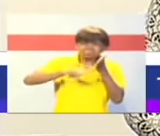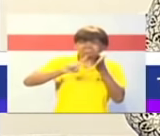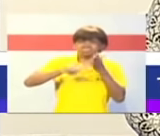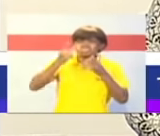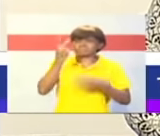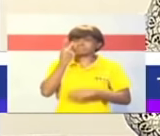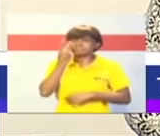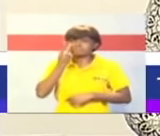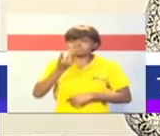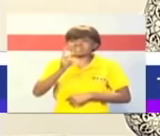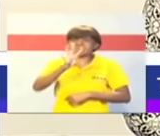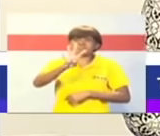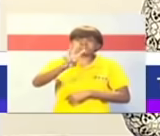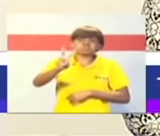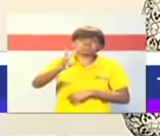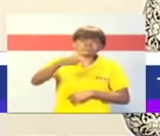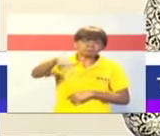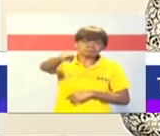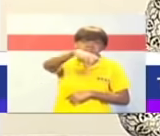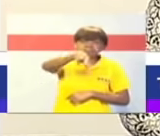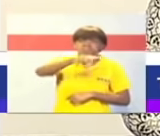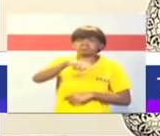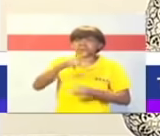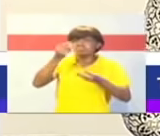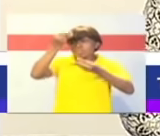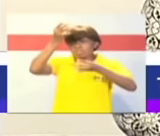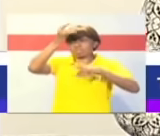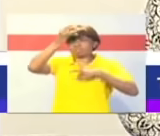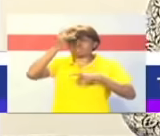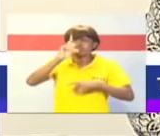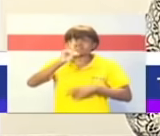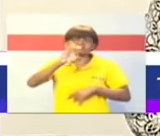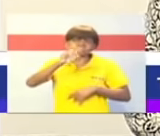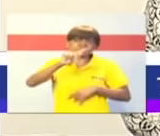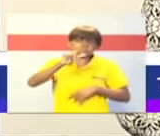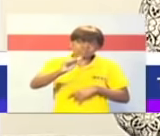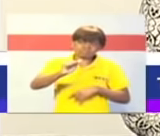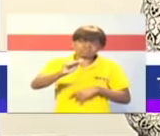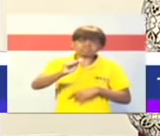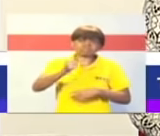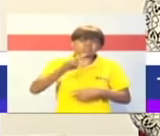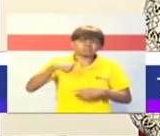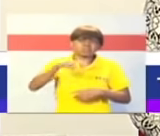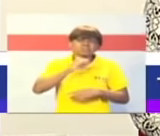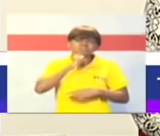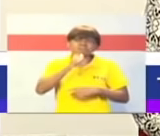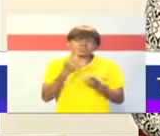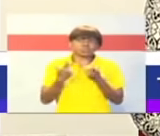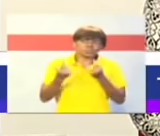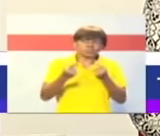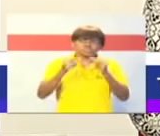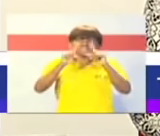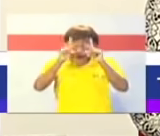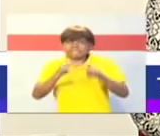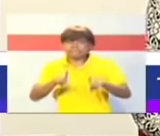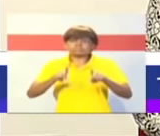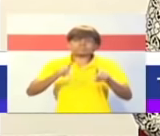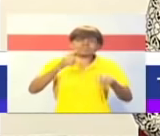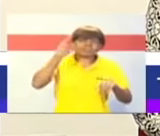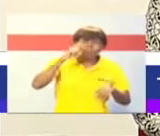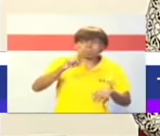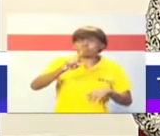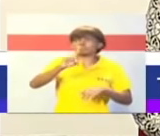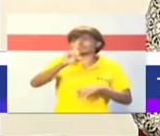far. Now, it's important to note that it's not as if we're not doing like a specific test for Delta. The whole